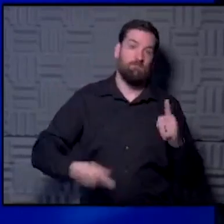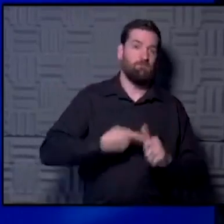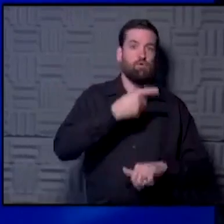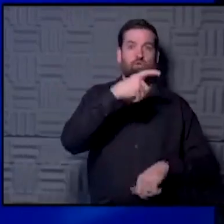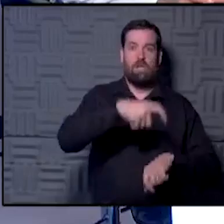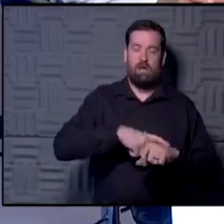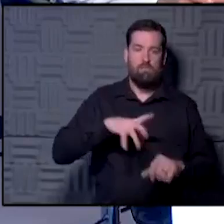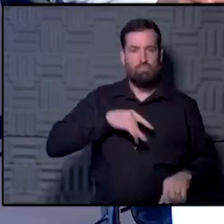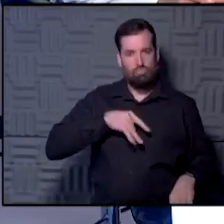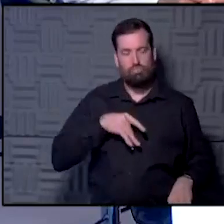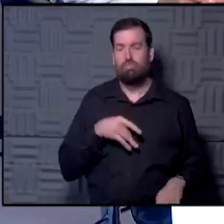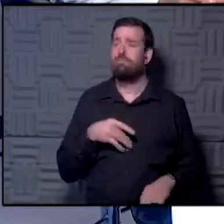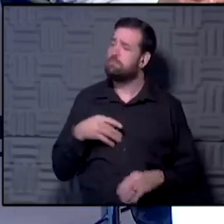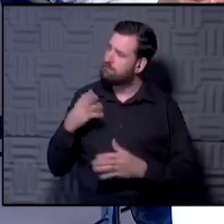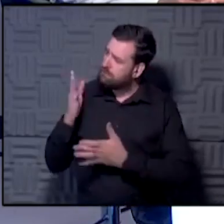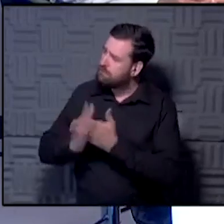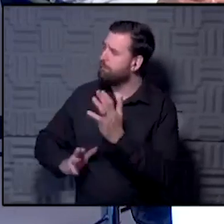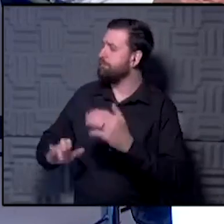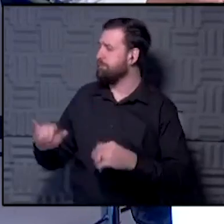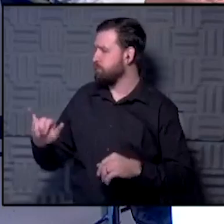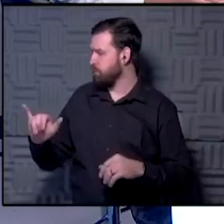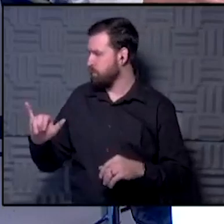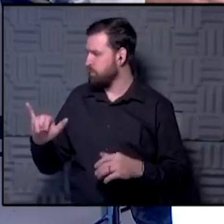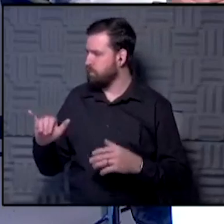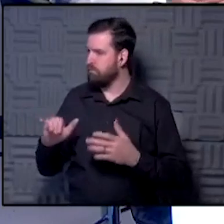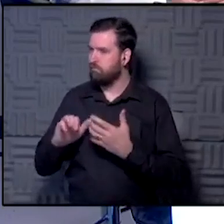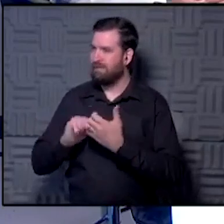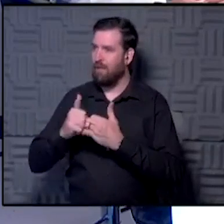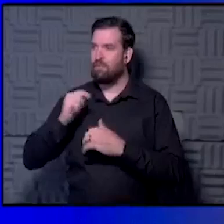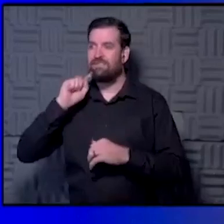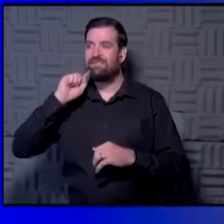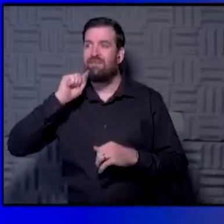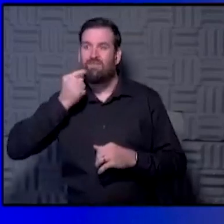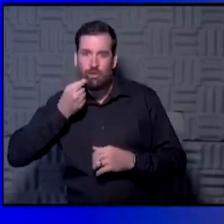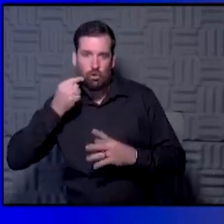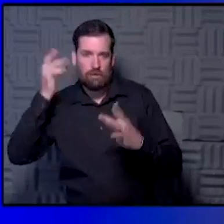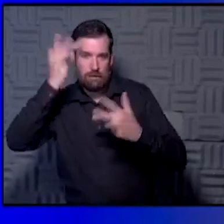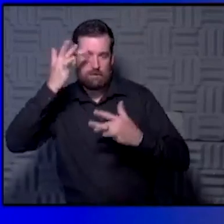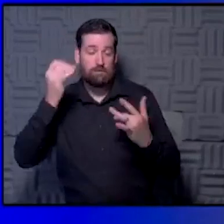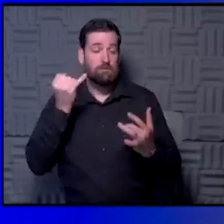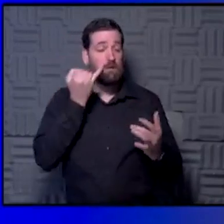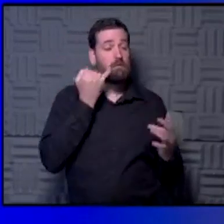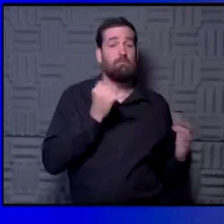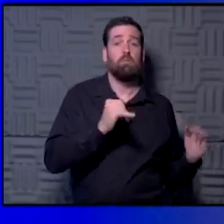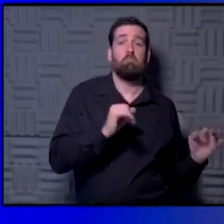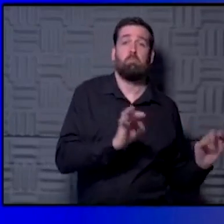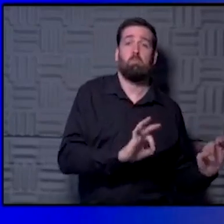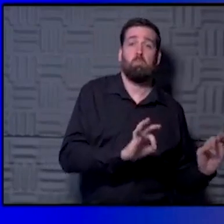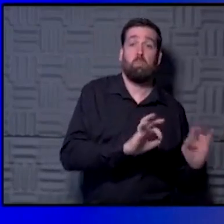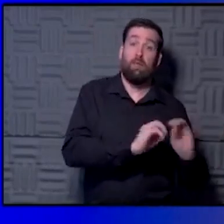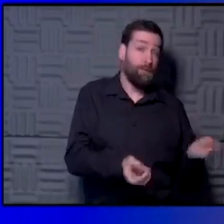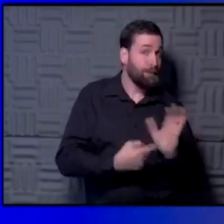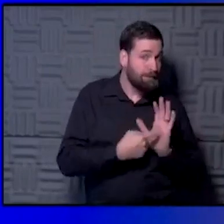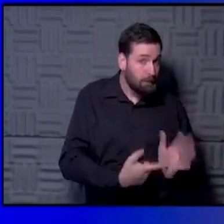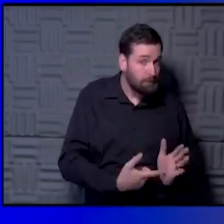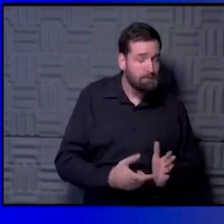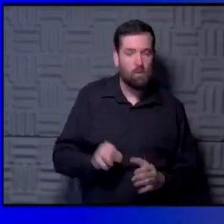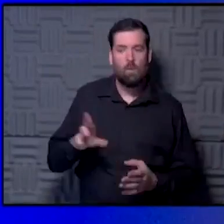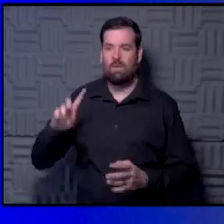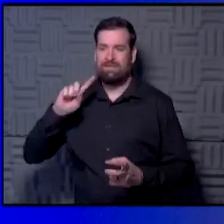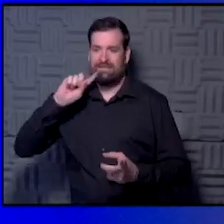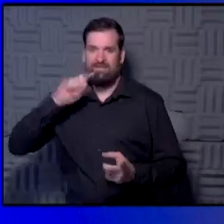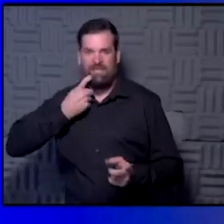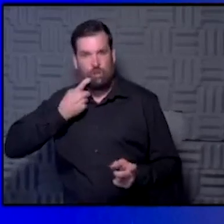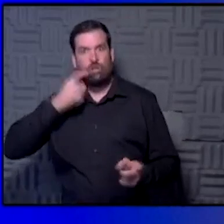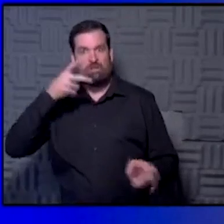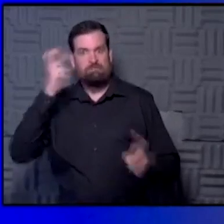first time. Yeah, and some of that may also be due to how severe of illness did you have. Did you have mild or no symptoms at all, or did you have severe